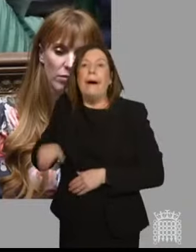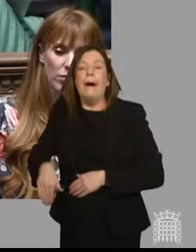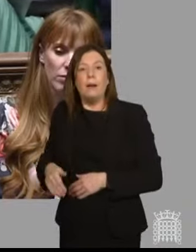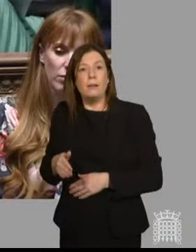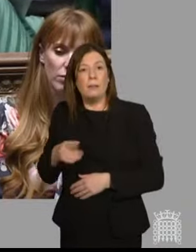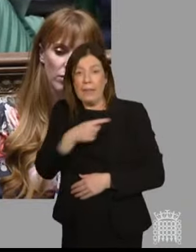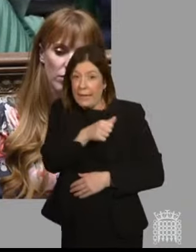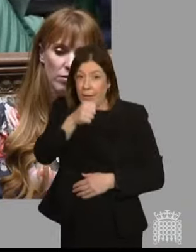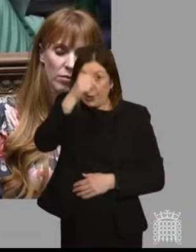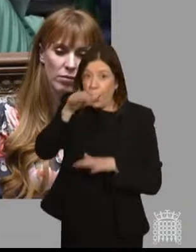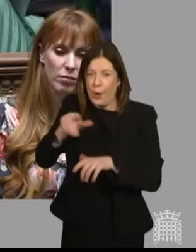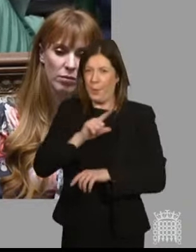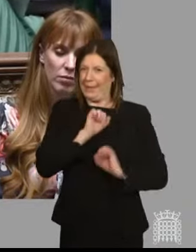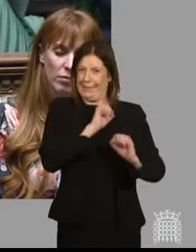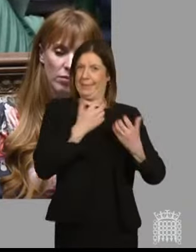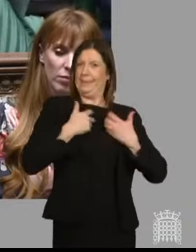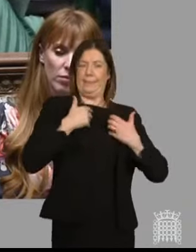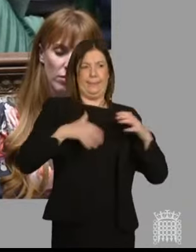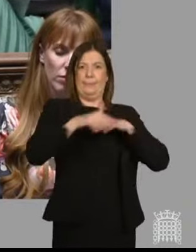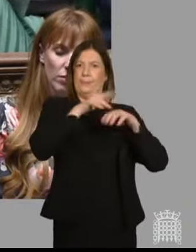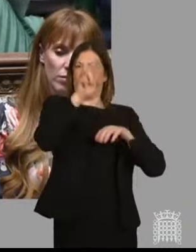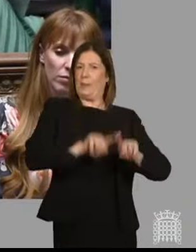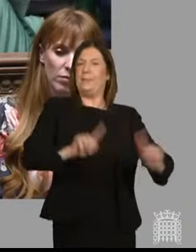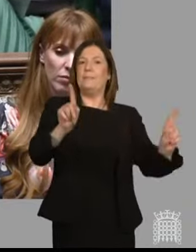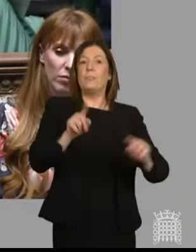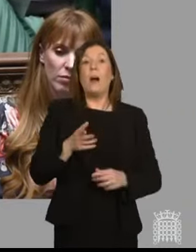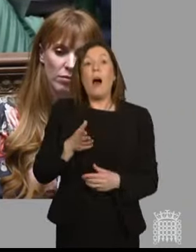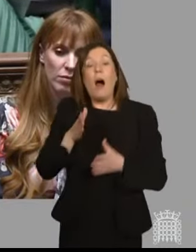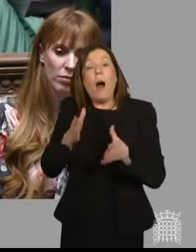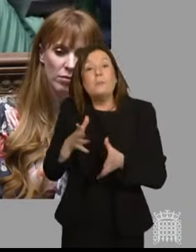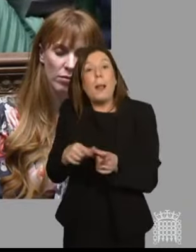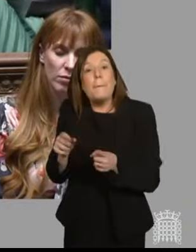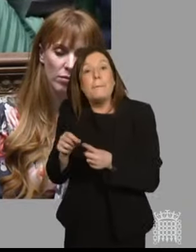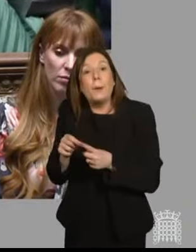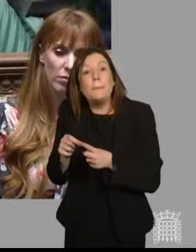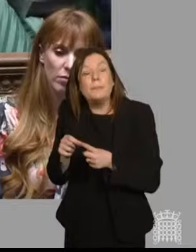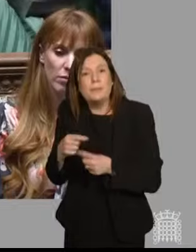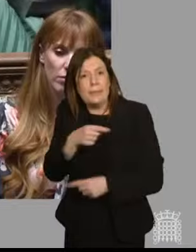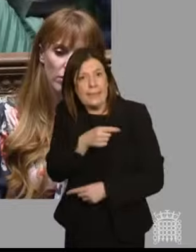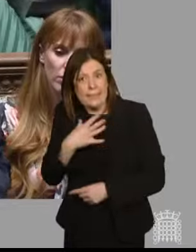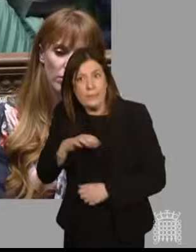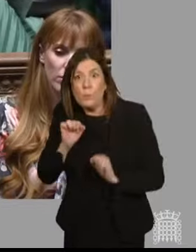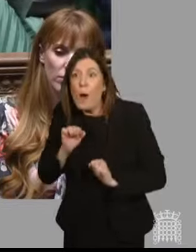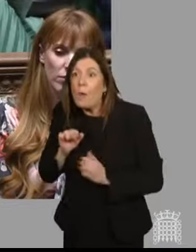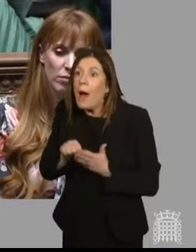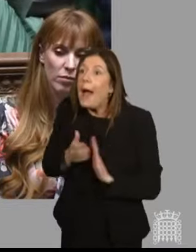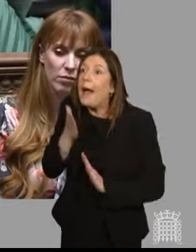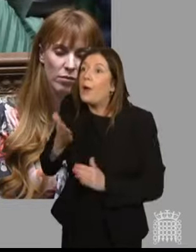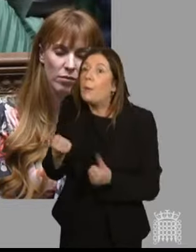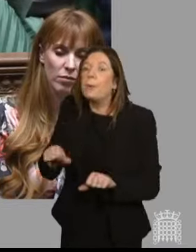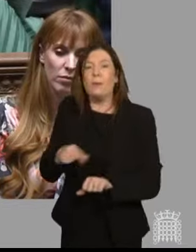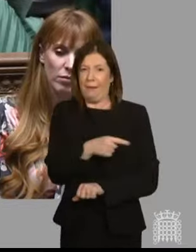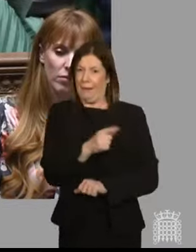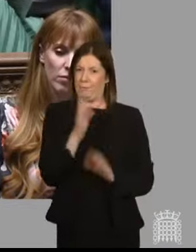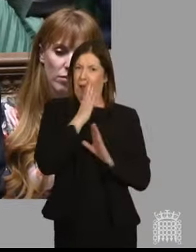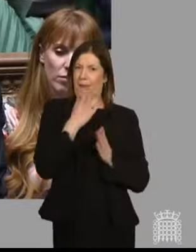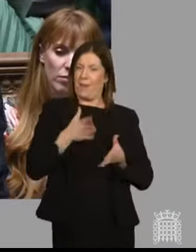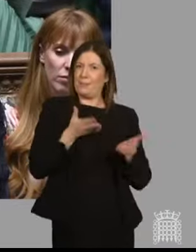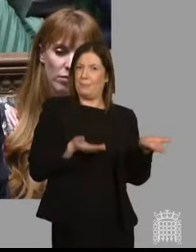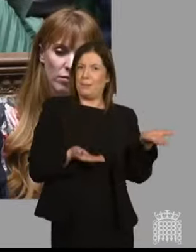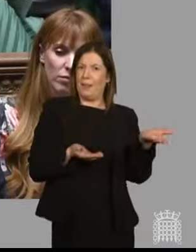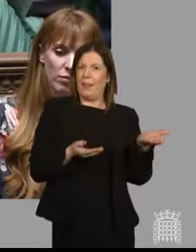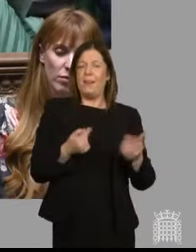appointment. Doesn't the country deserve so much better than a Prime Minister who simply doesn't